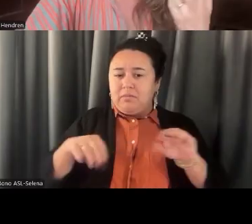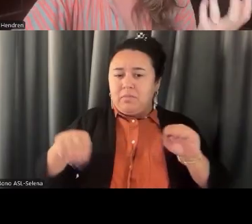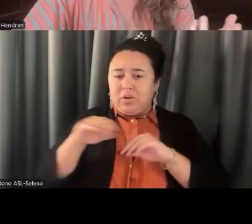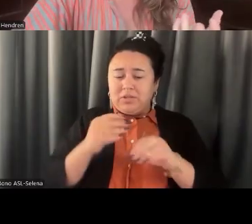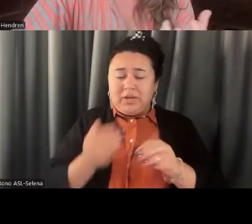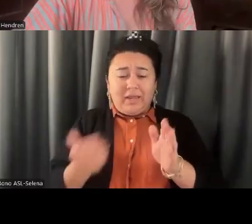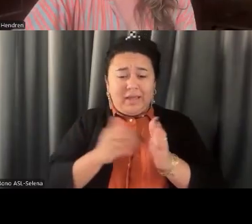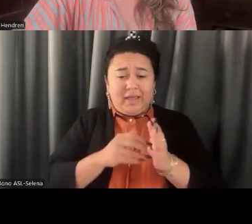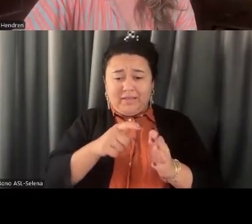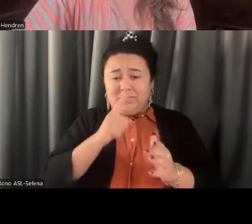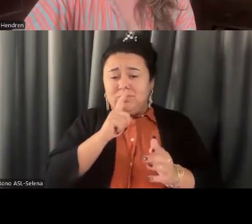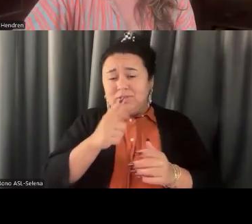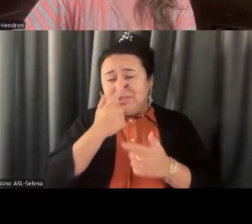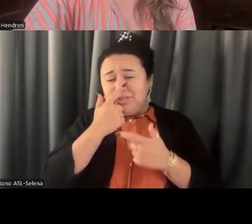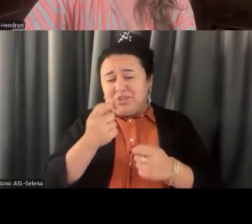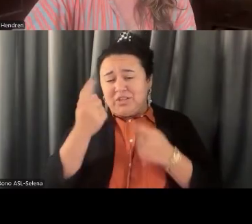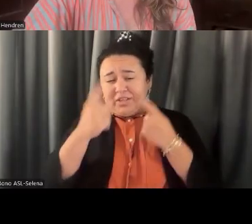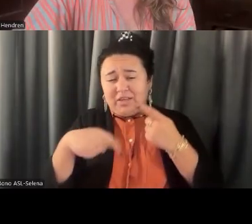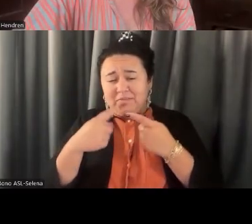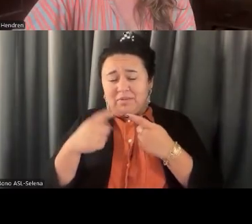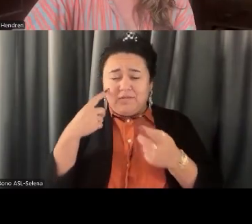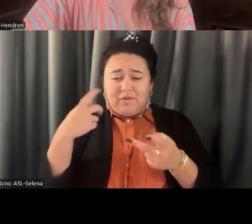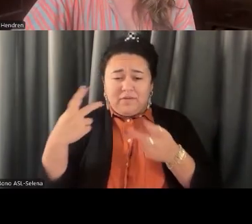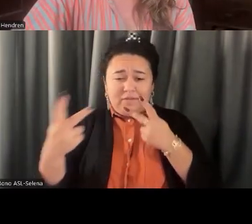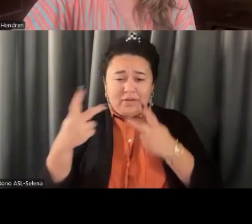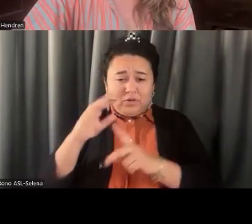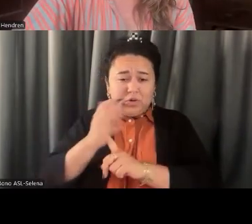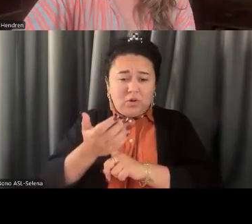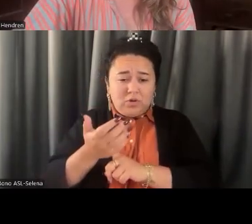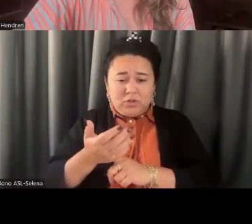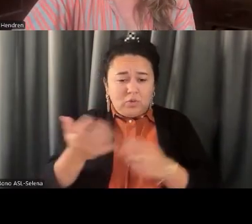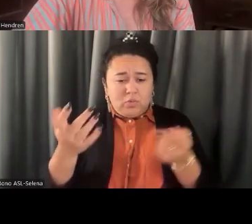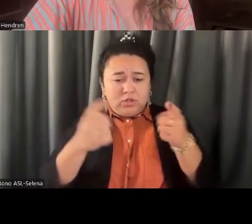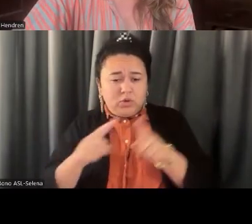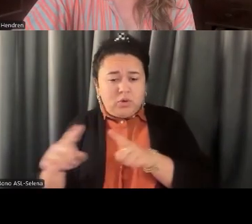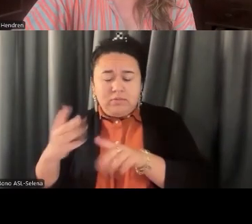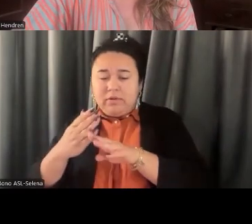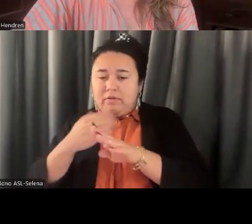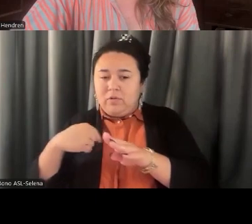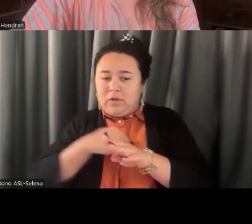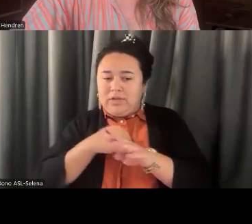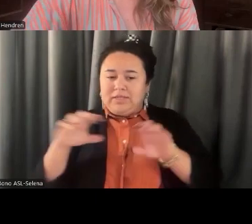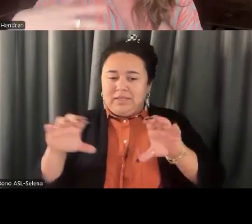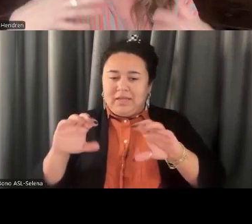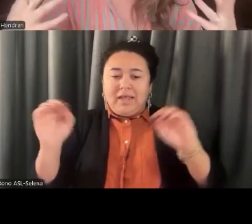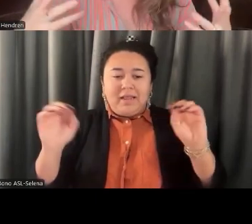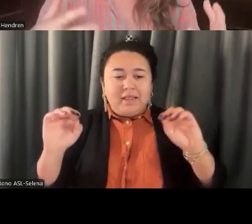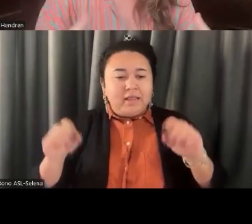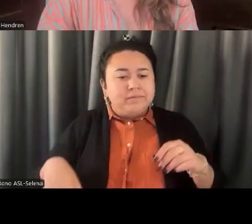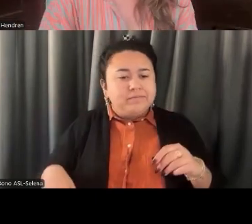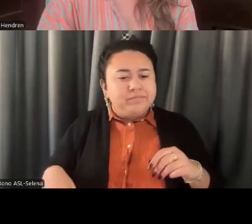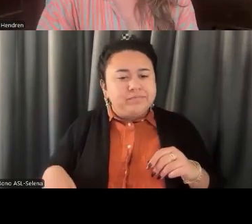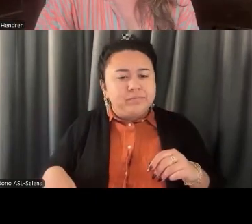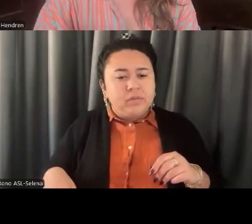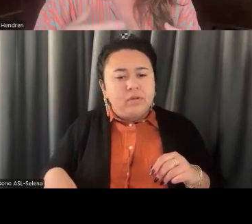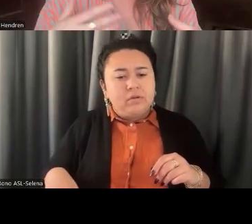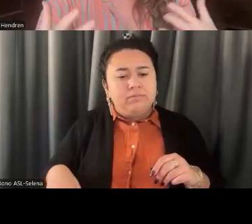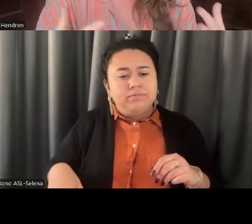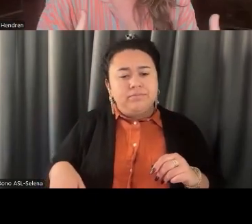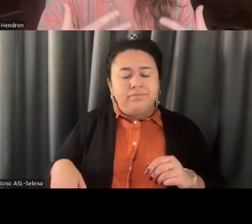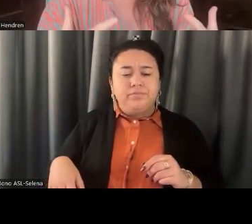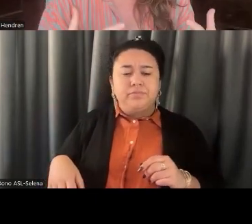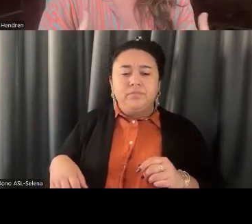is just interesting to think about from a visual culture perspective. What's going on here? It's before we did anything. And then I started looking at the way